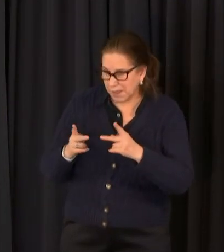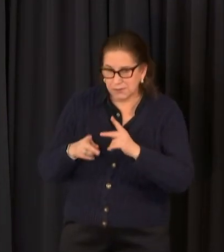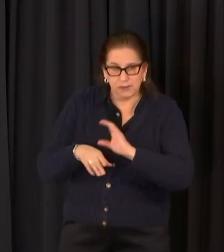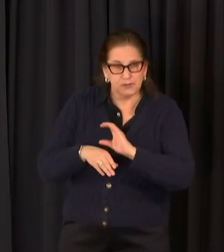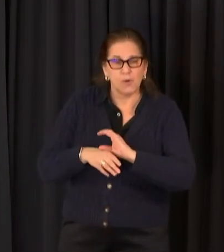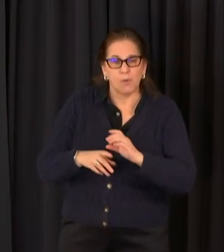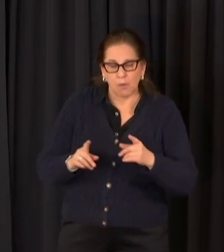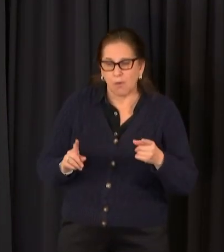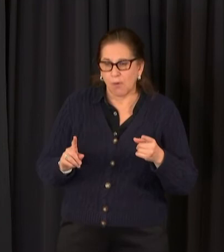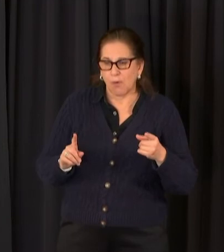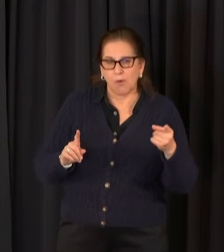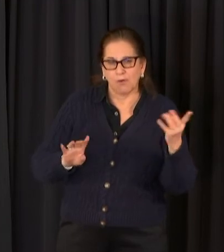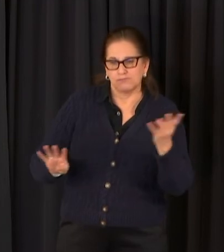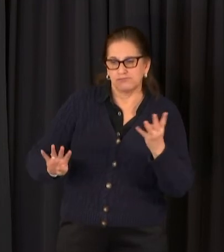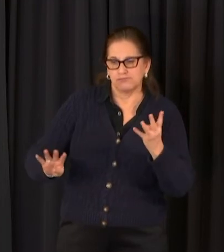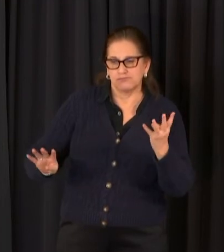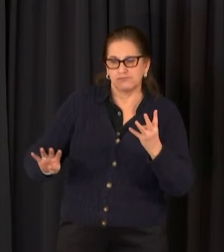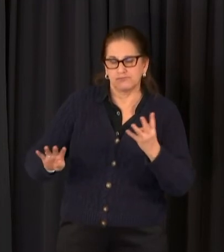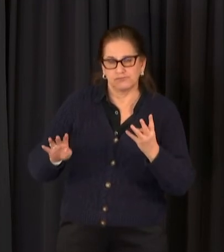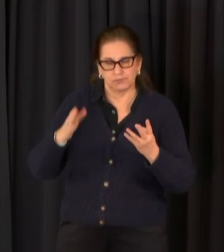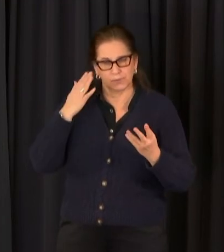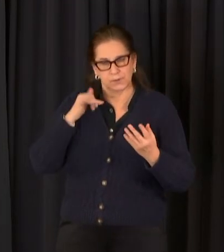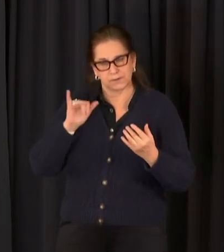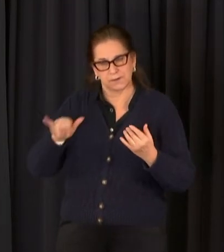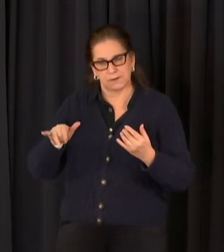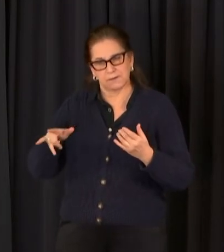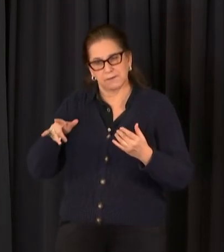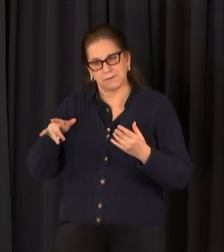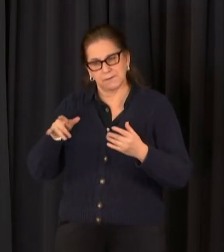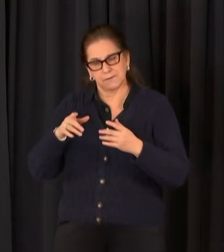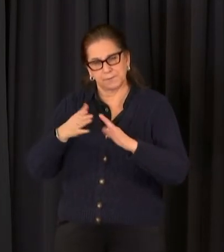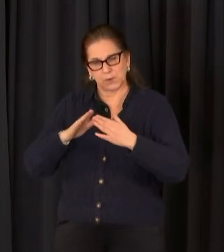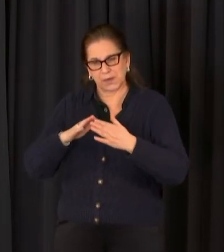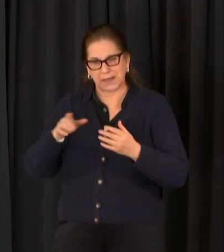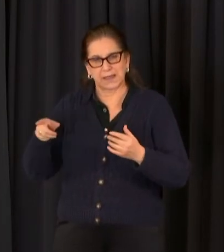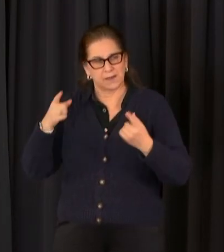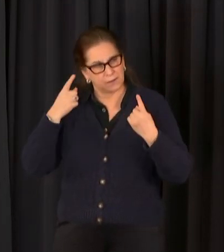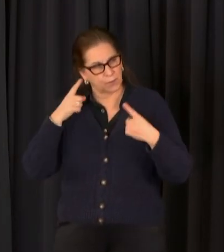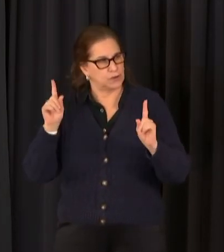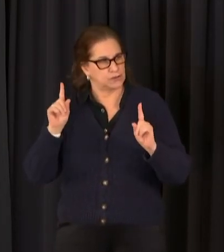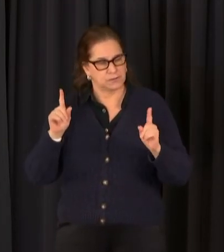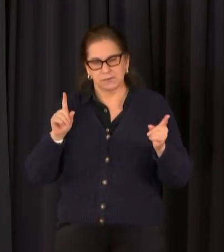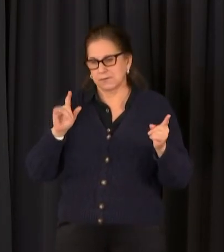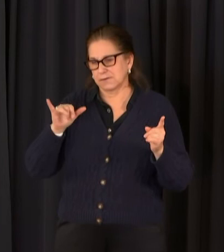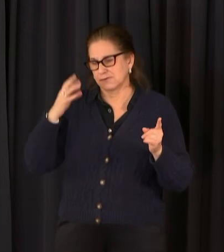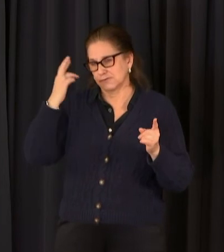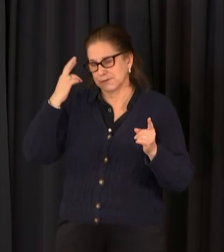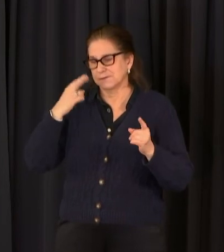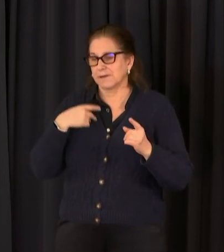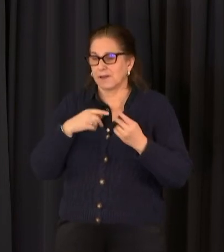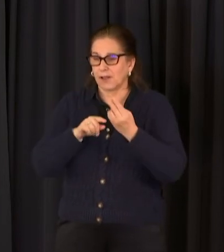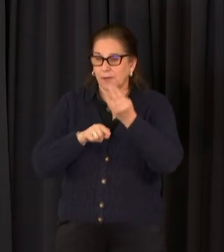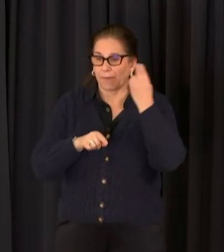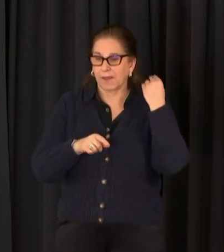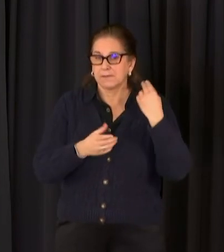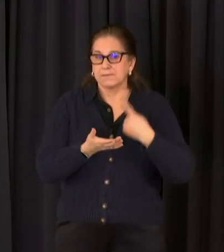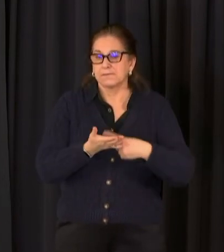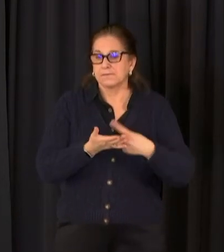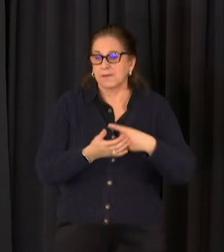of Columbia has worked effectively with its faith community on a number of critical health issues. If you think back to the